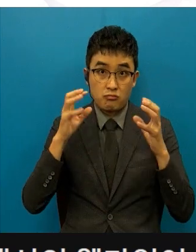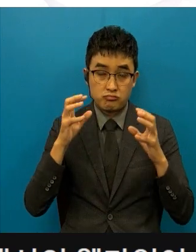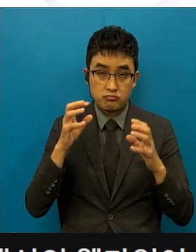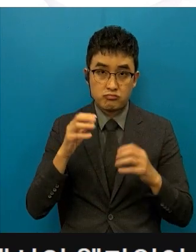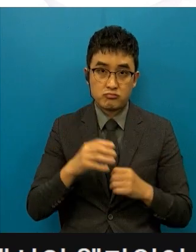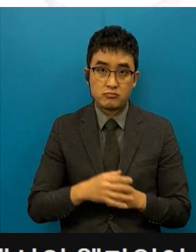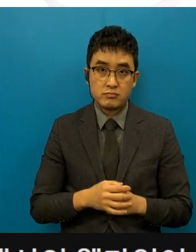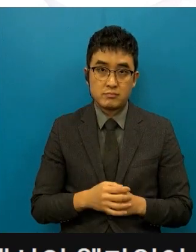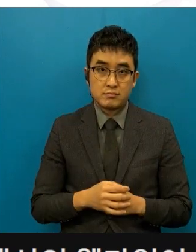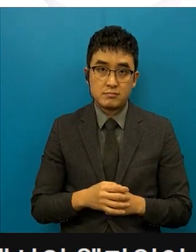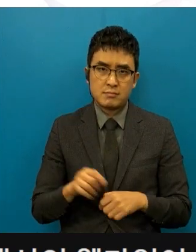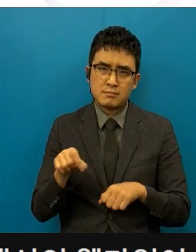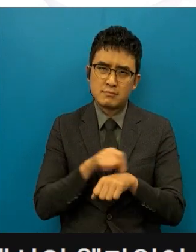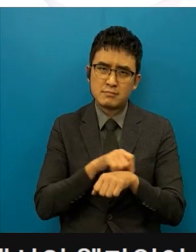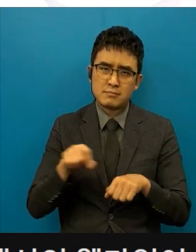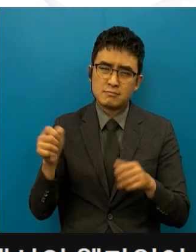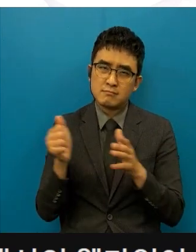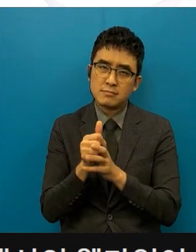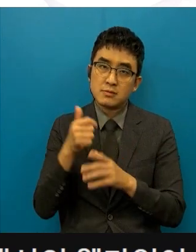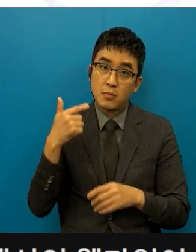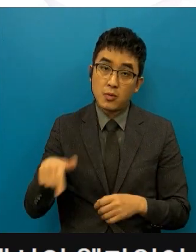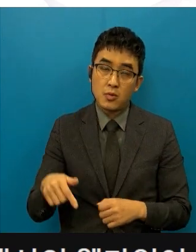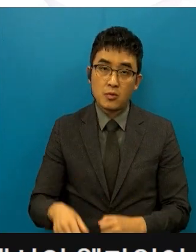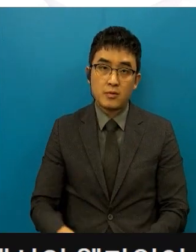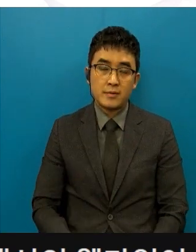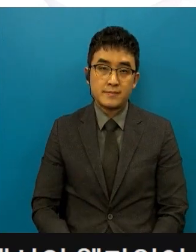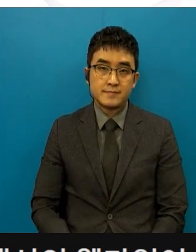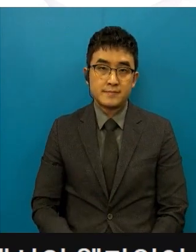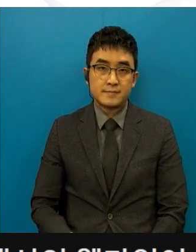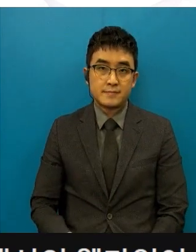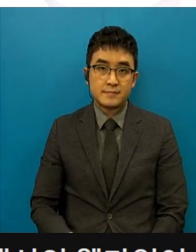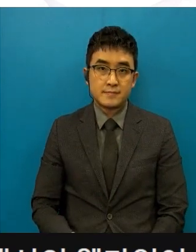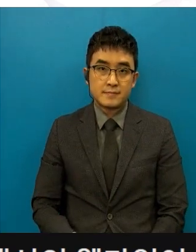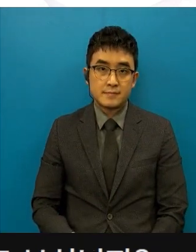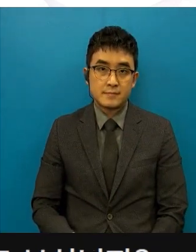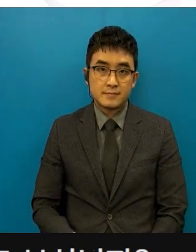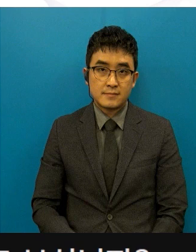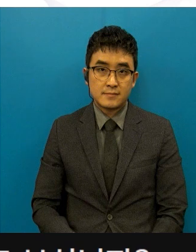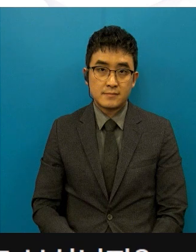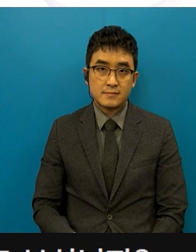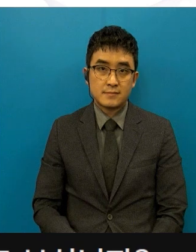Well, I would like to say that it is the wonderful humans in the UK.